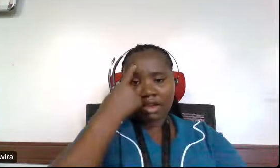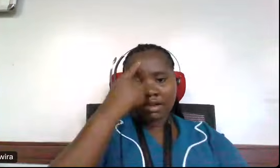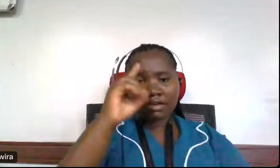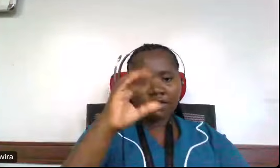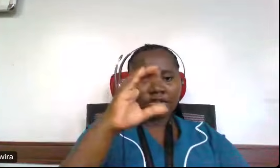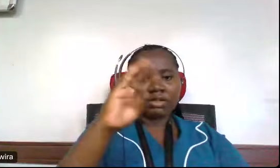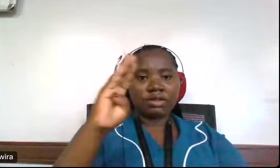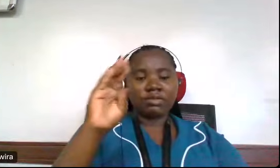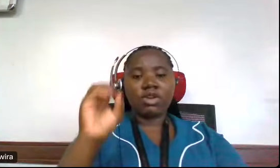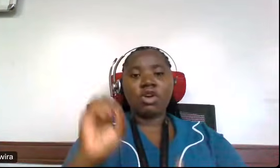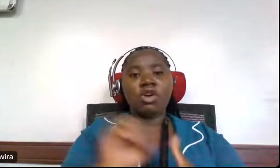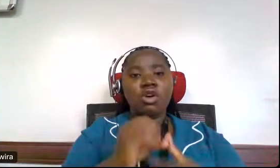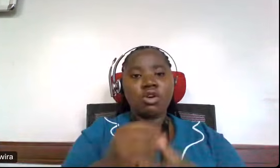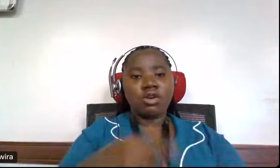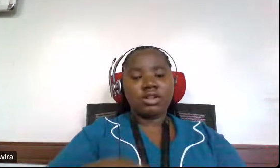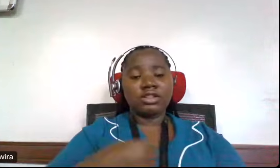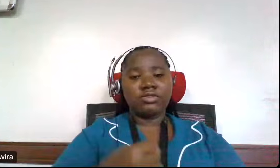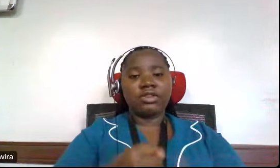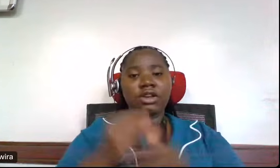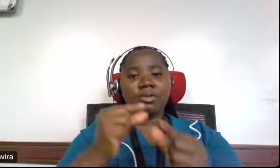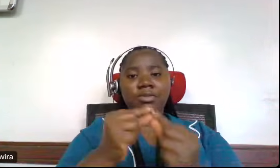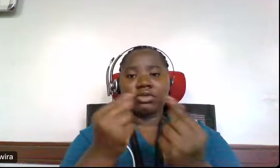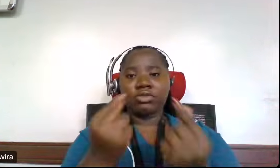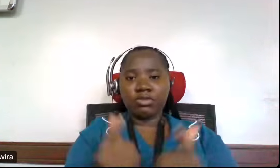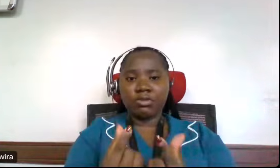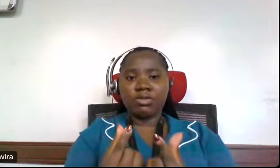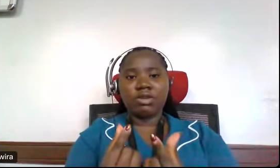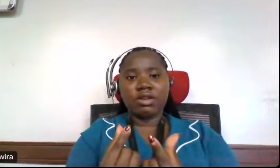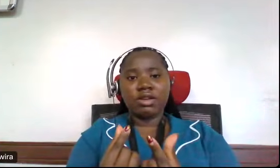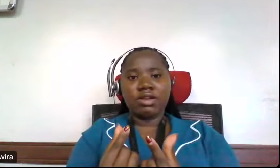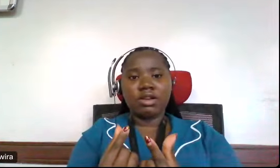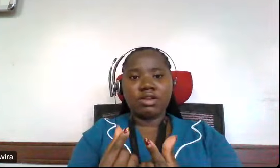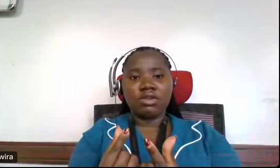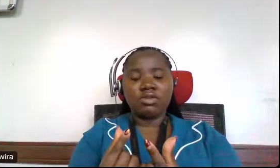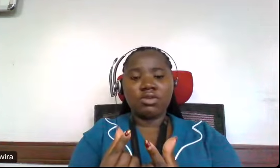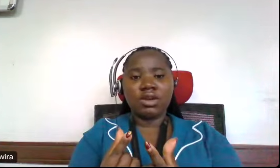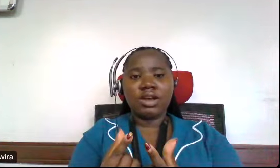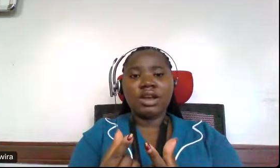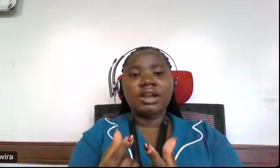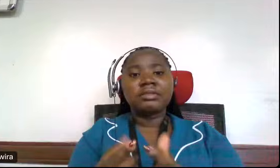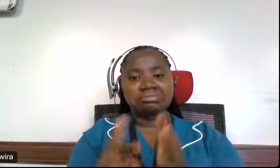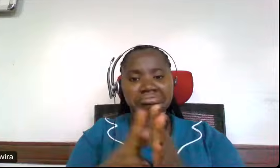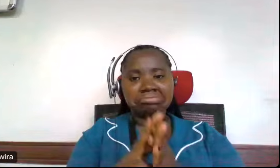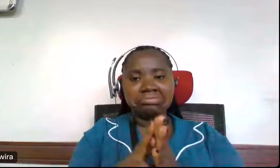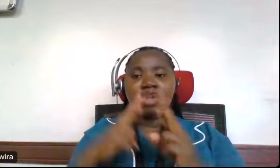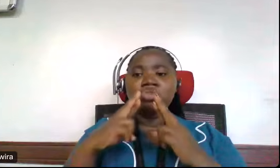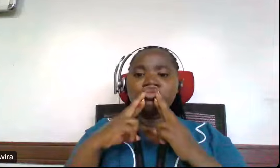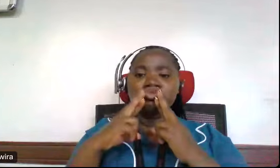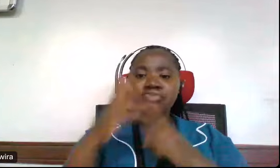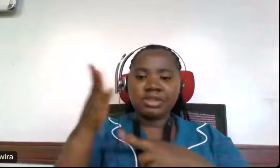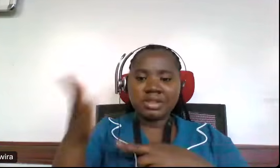group, and you will still be required to report it in the return. However, it will not be